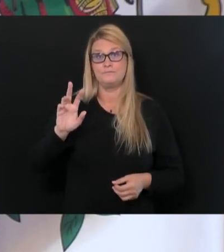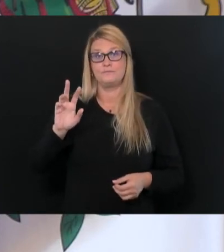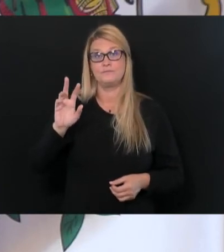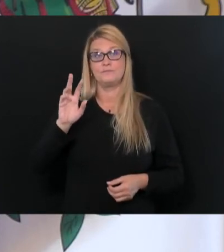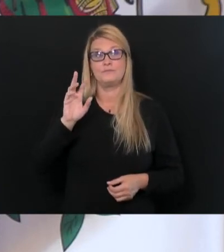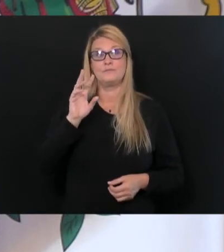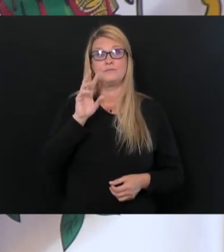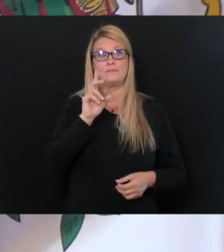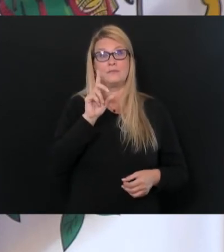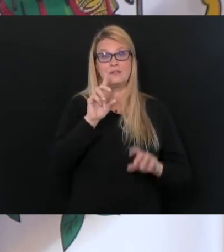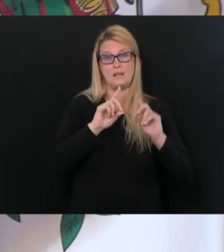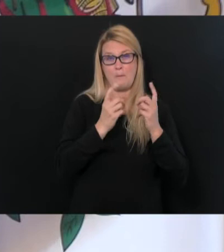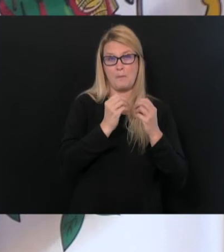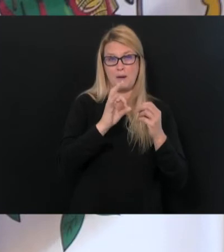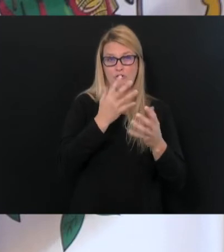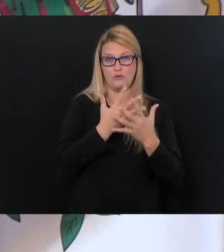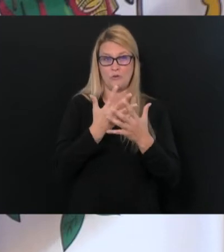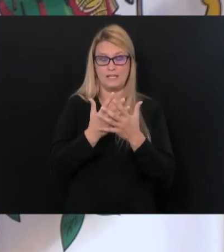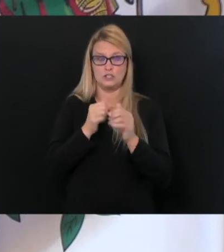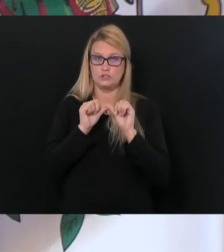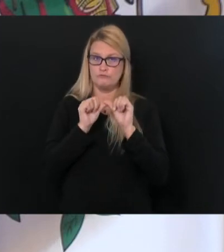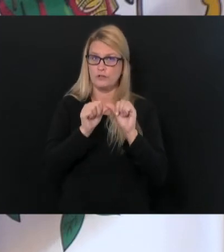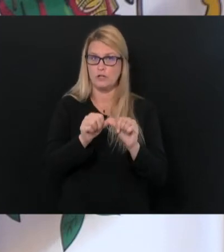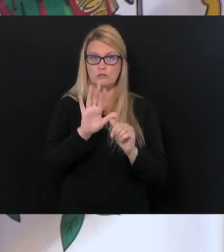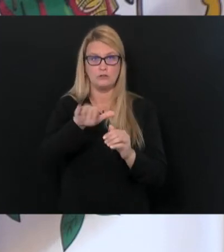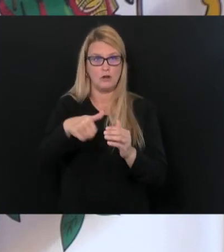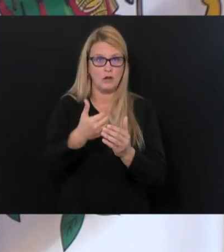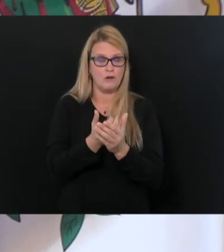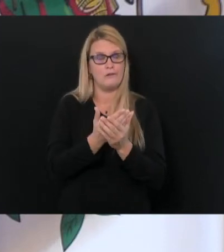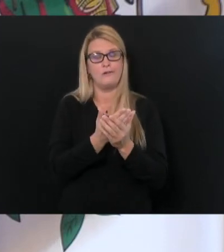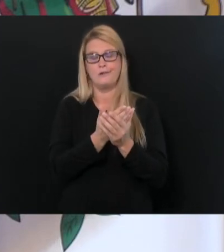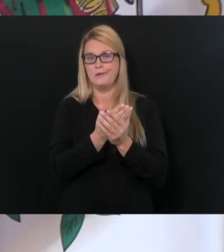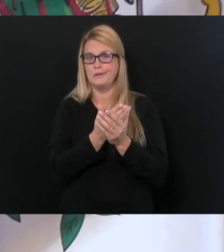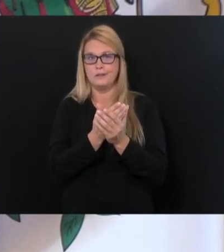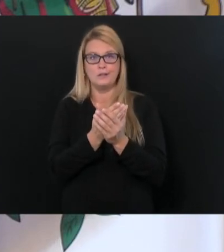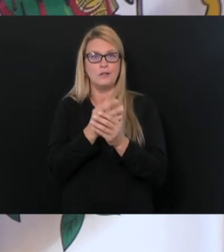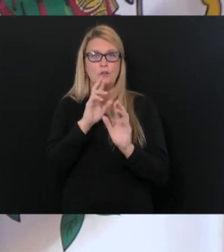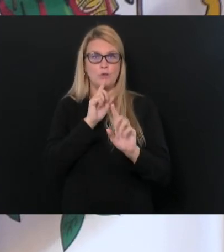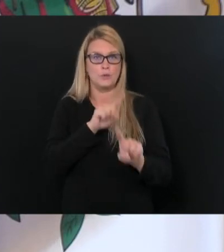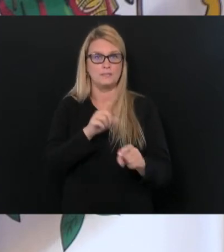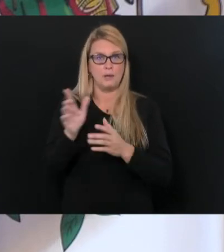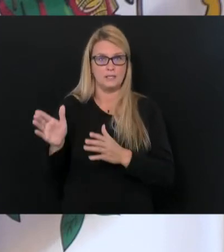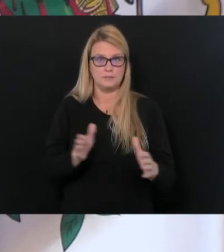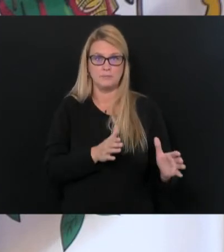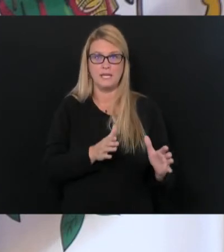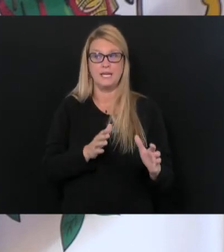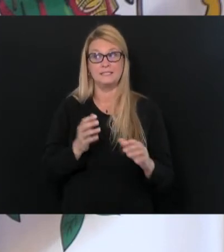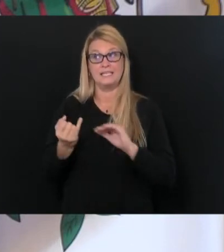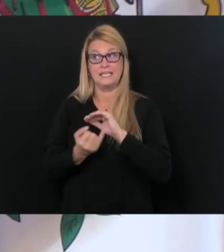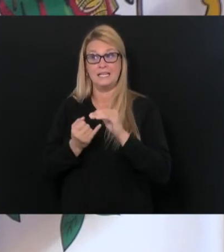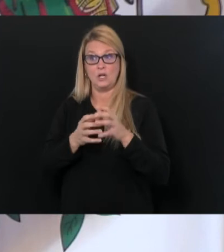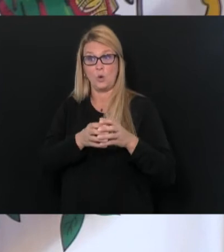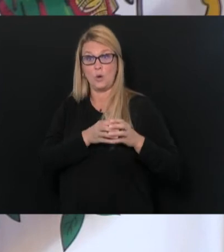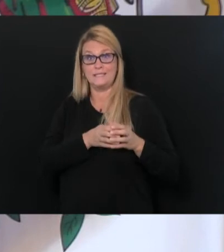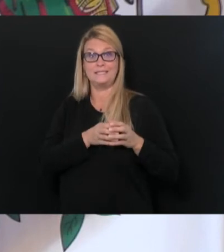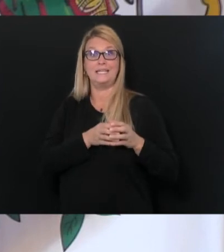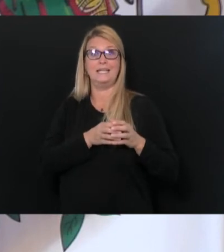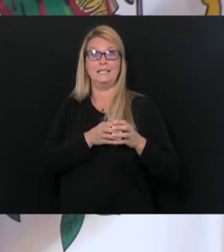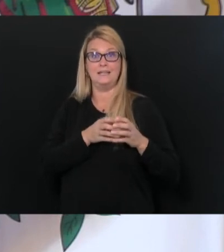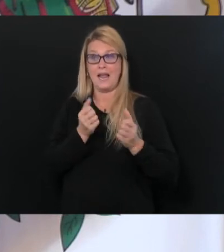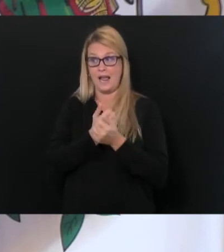Corrections continues to follow all the COVID response plans, and the inmates are quarantined and isolated as necessary, and